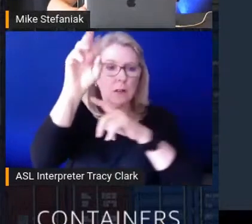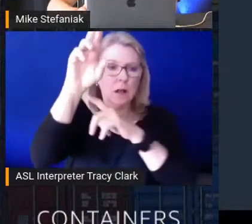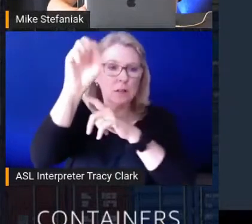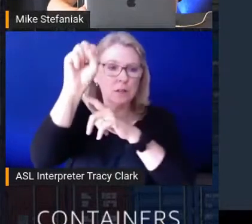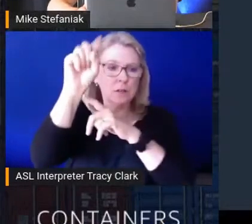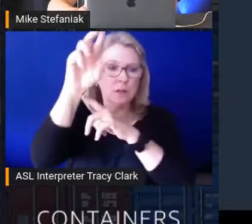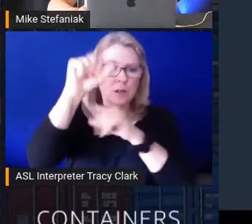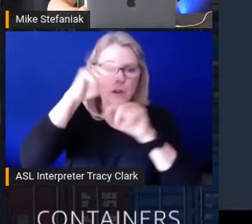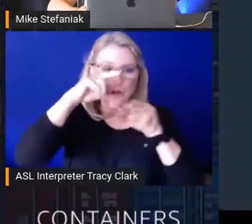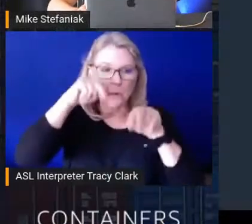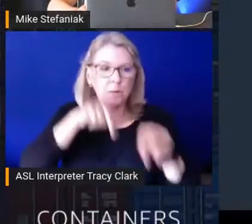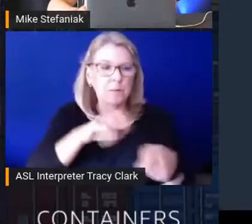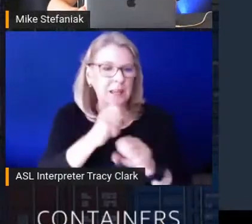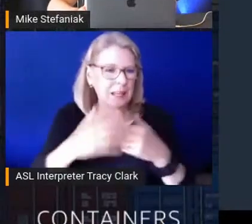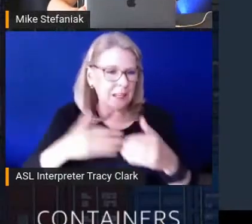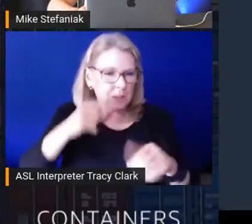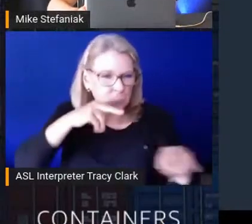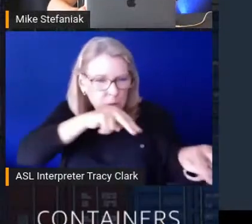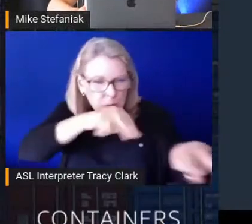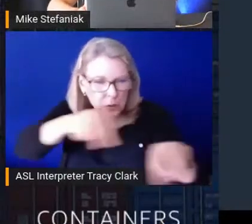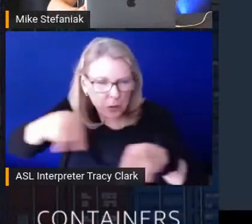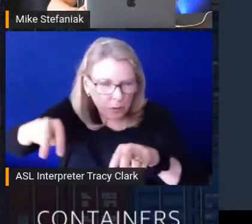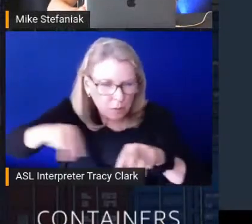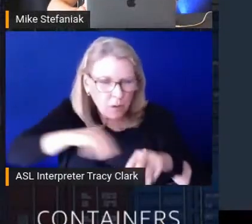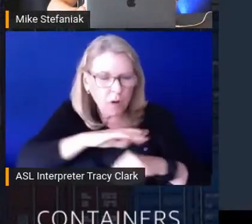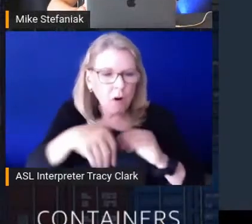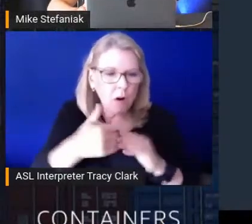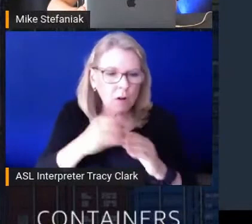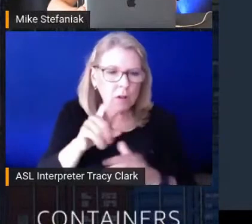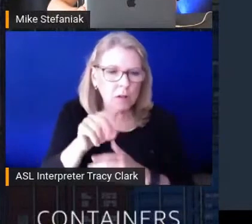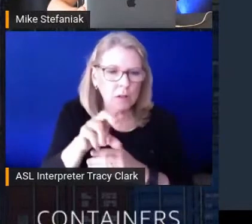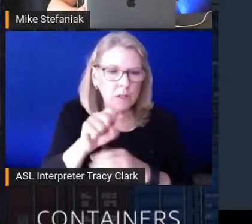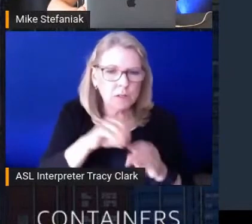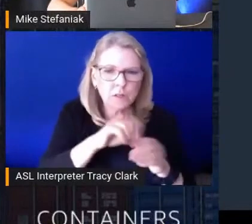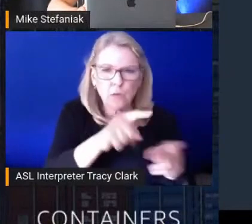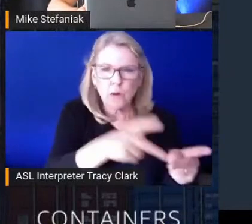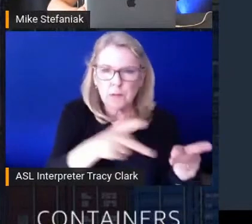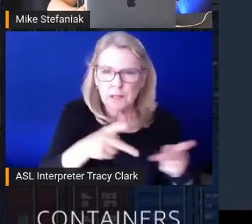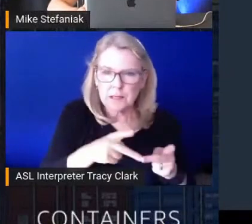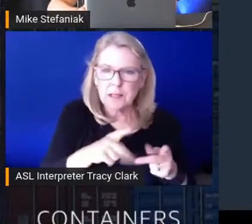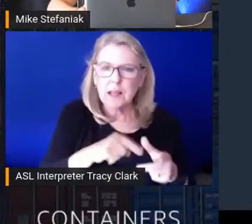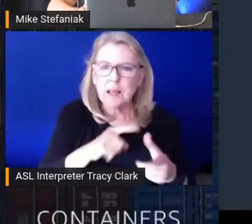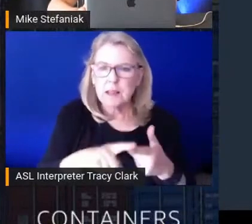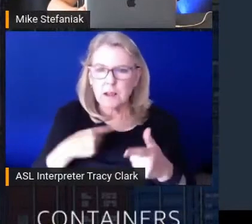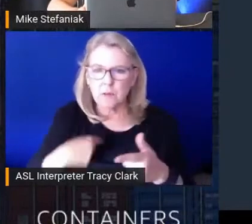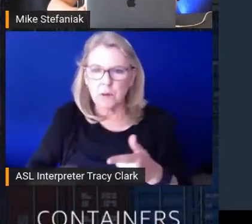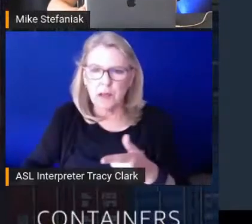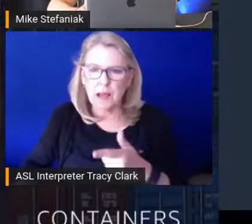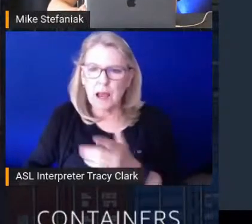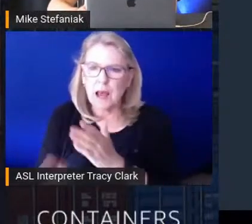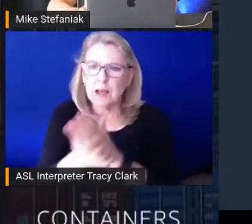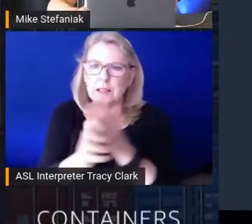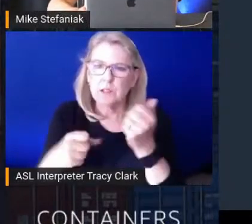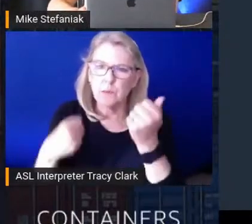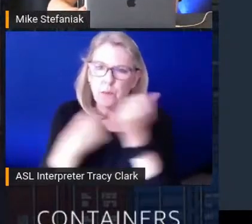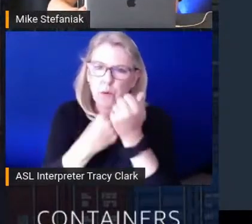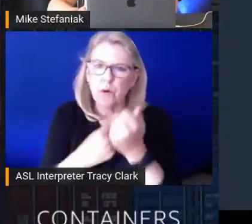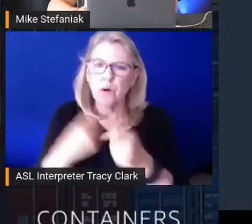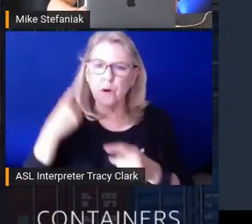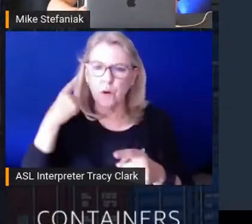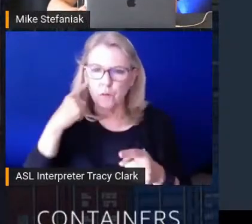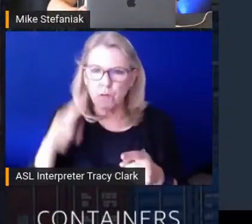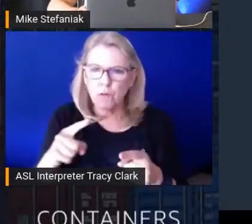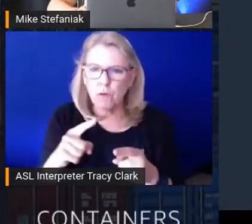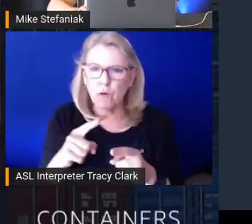place. And then additional EKS add-ons. We added support for core DNS and kube proxy earlier this year. We have a